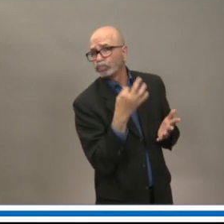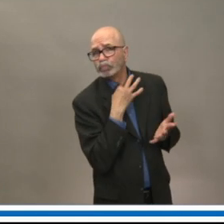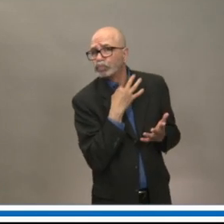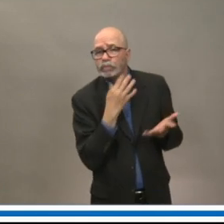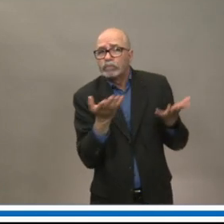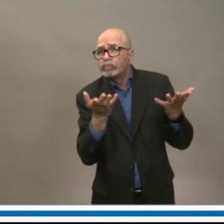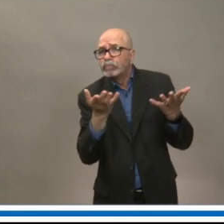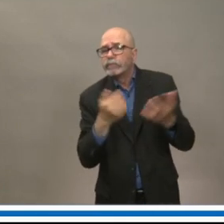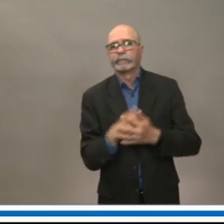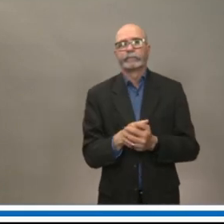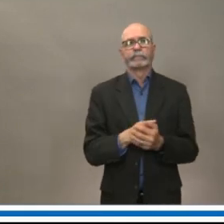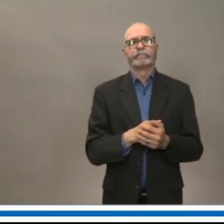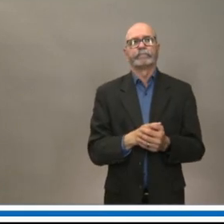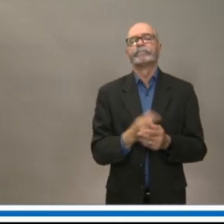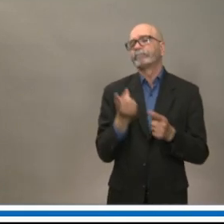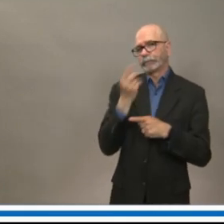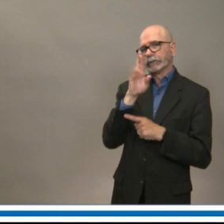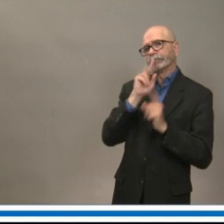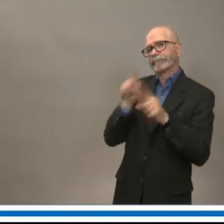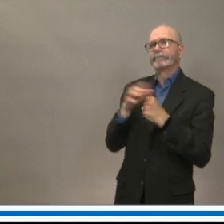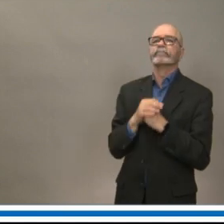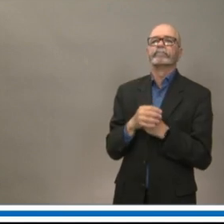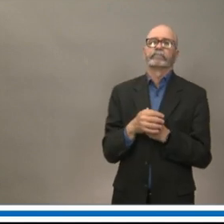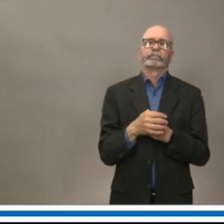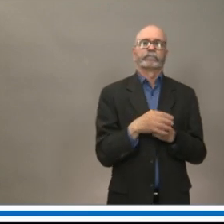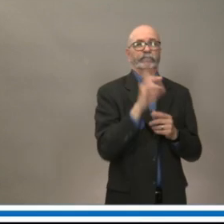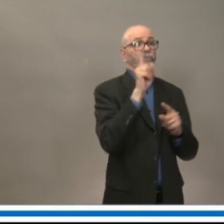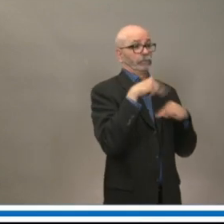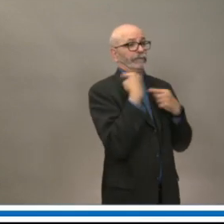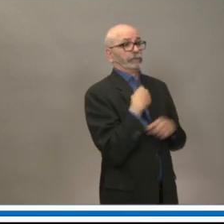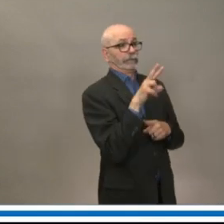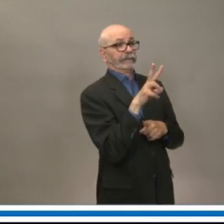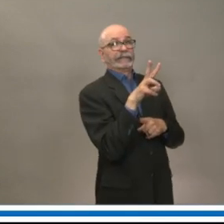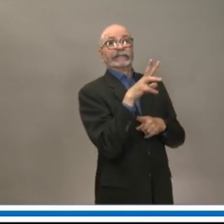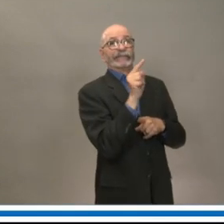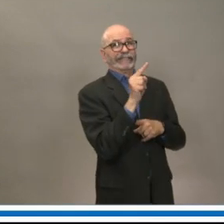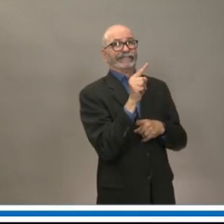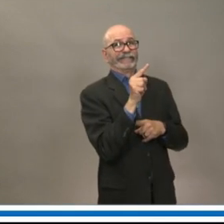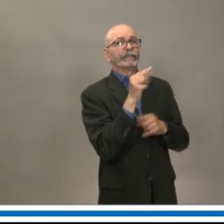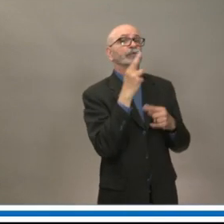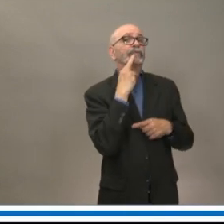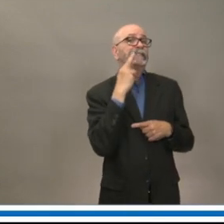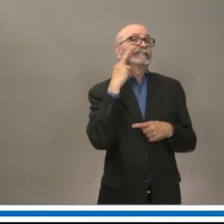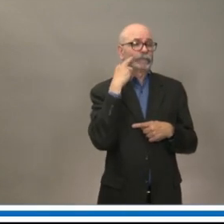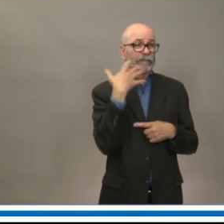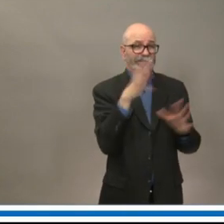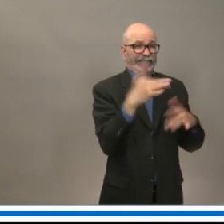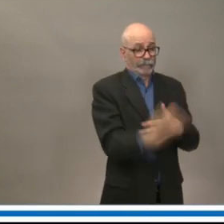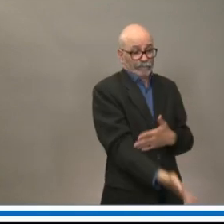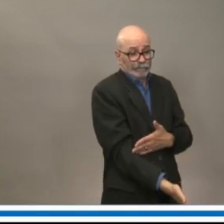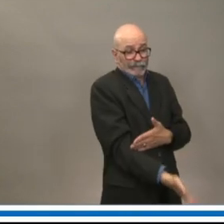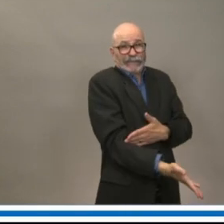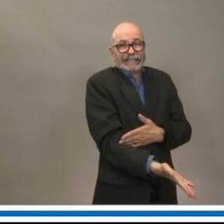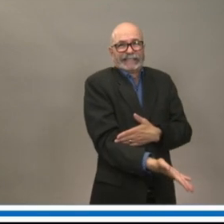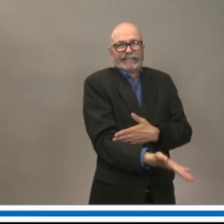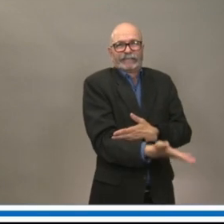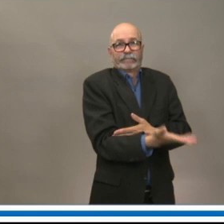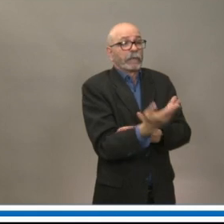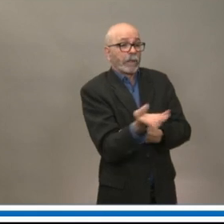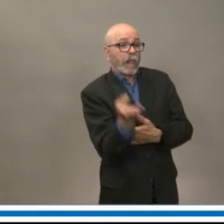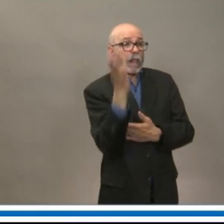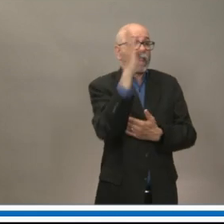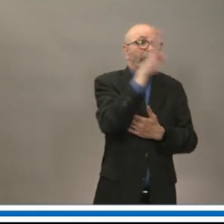So that's the number I have of 31 residents. That was a number very early this morning. There might be more coming in today,